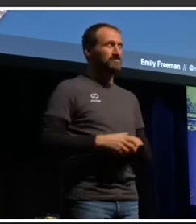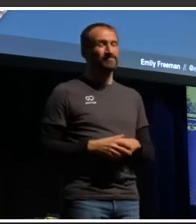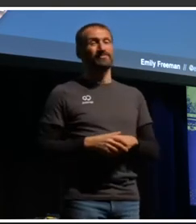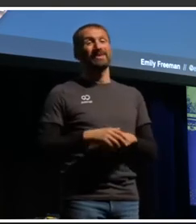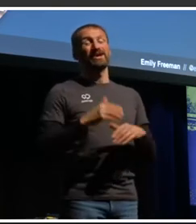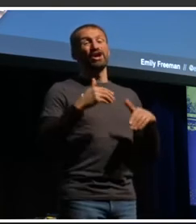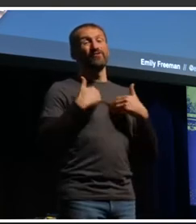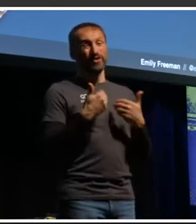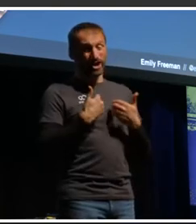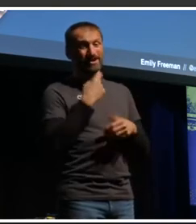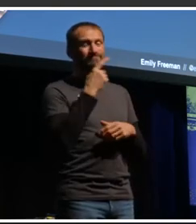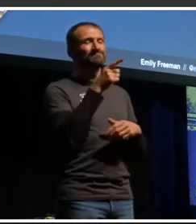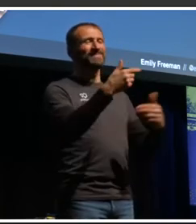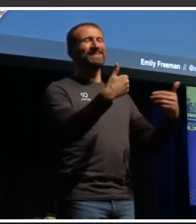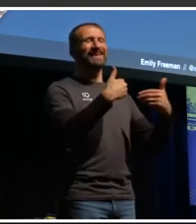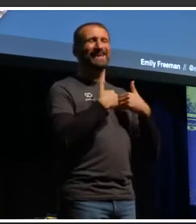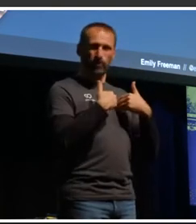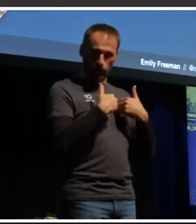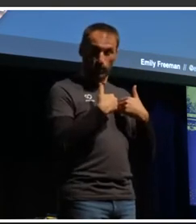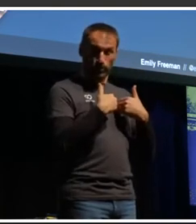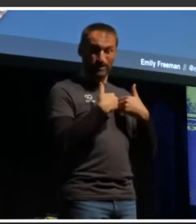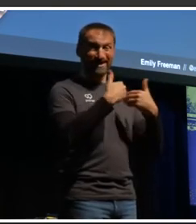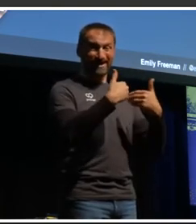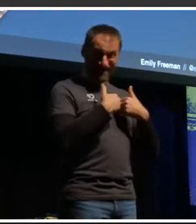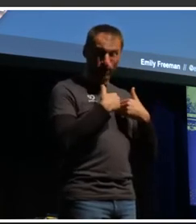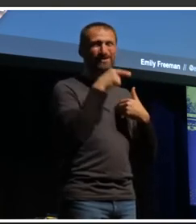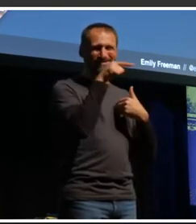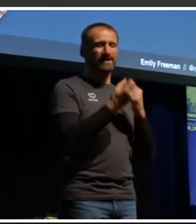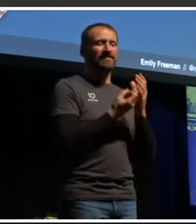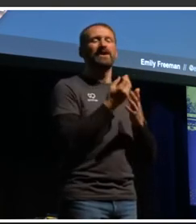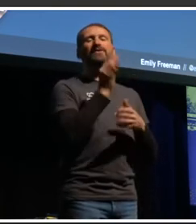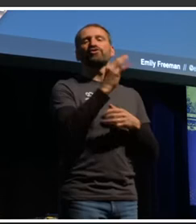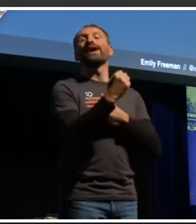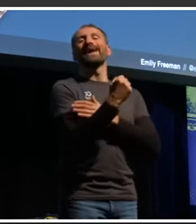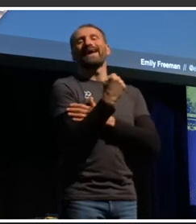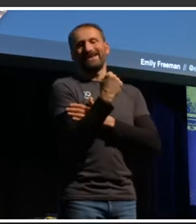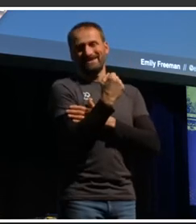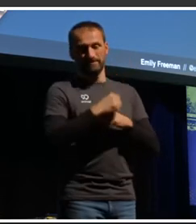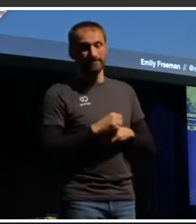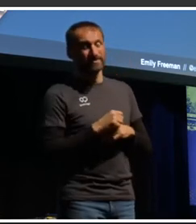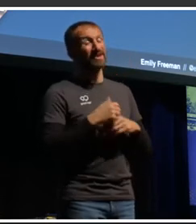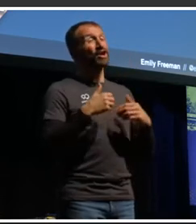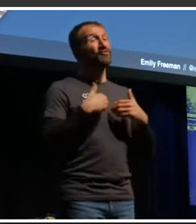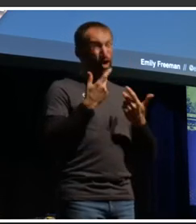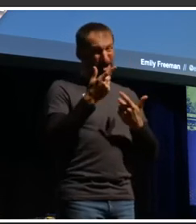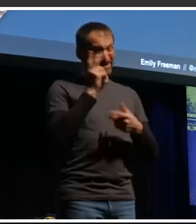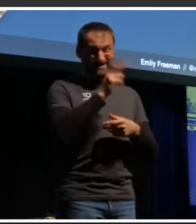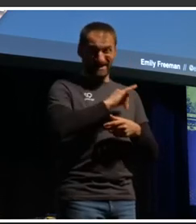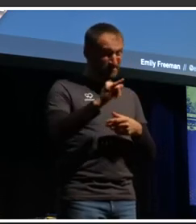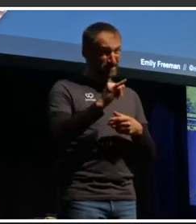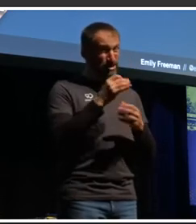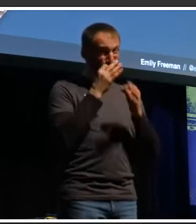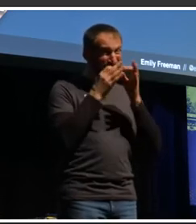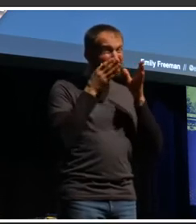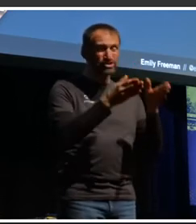Freud referred to this as the ego and believed that it was an energy source. Freud wasn't always specific, and he did have some pretty